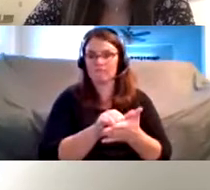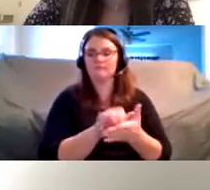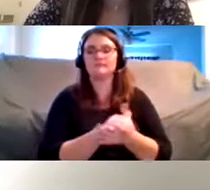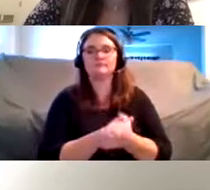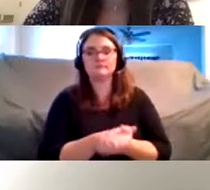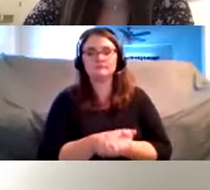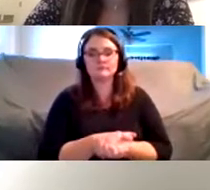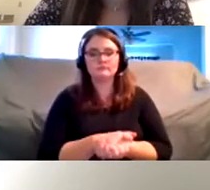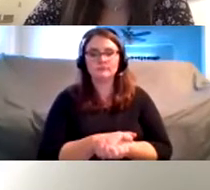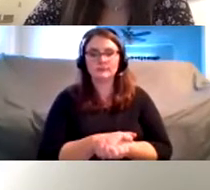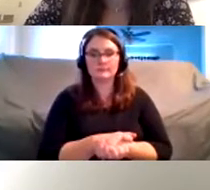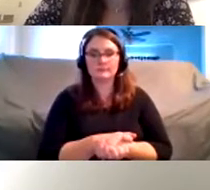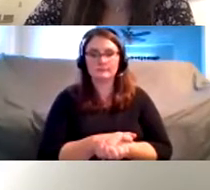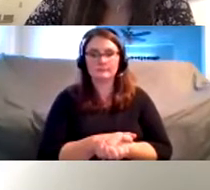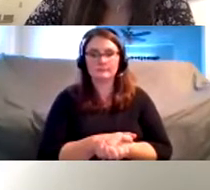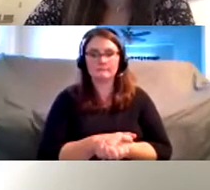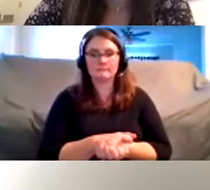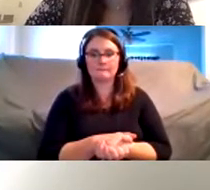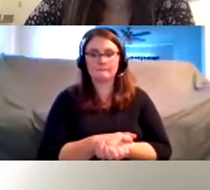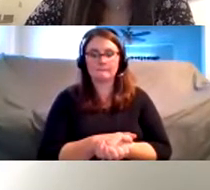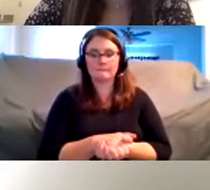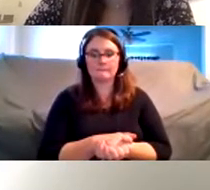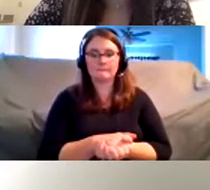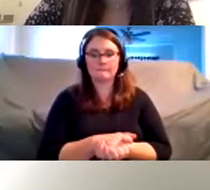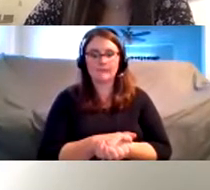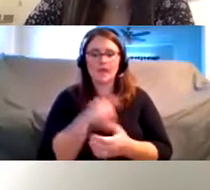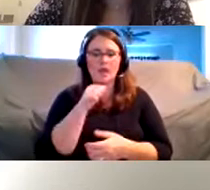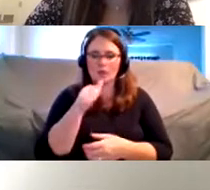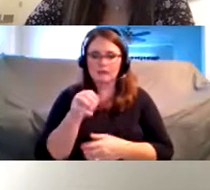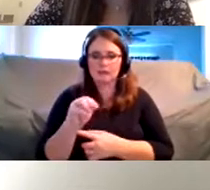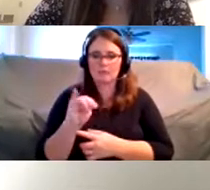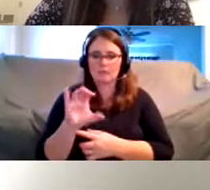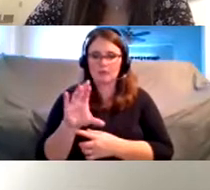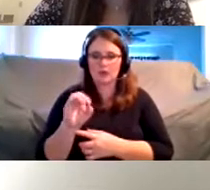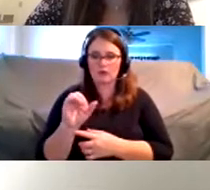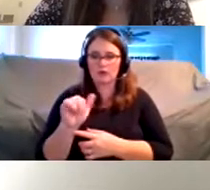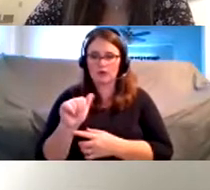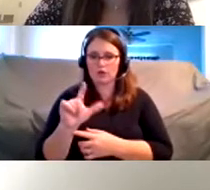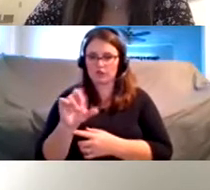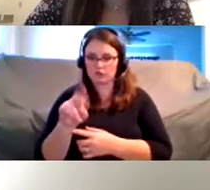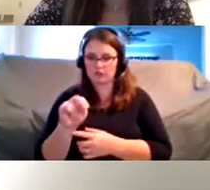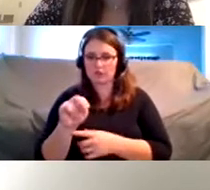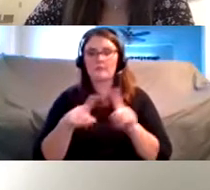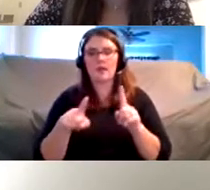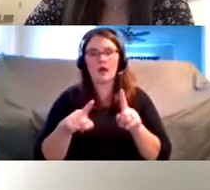into, this was not a microaggression, but what I ended up was